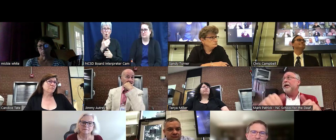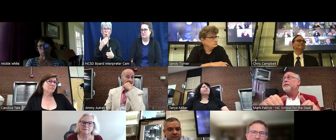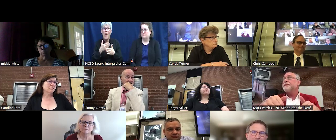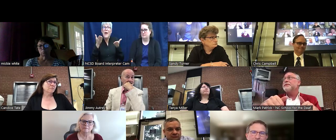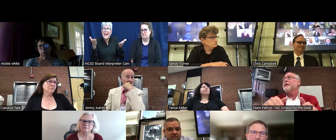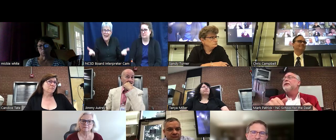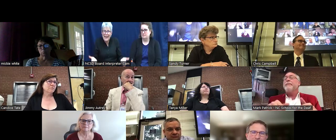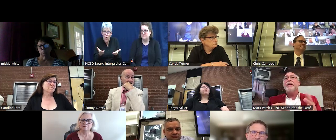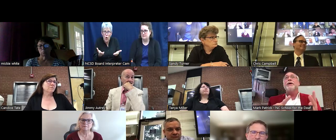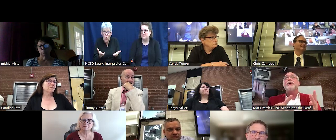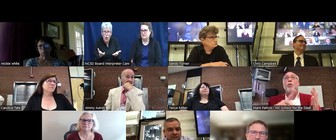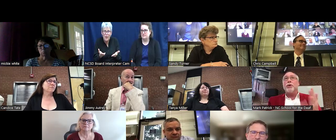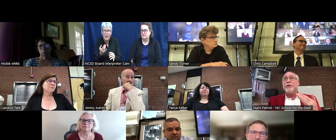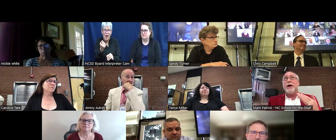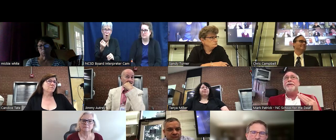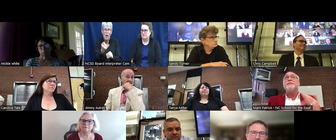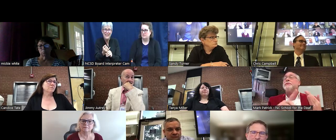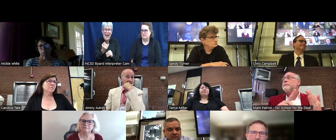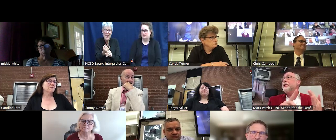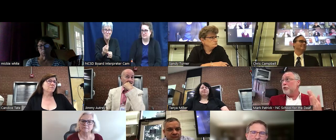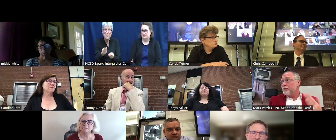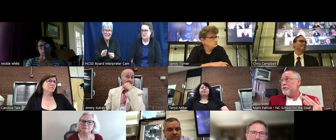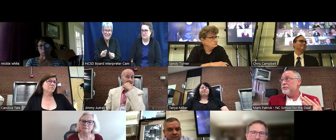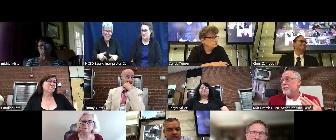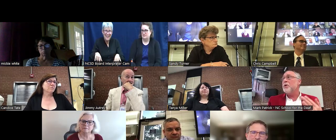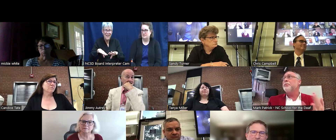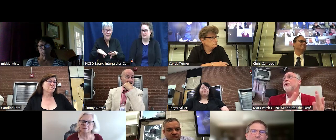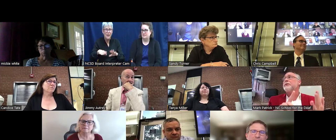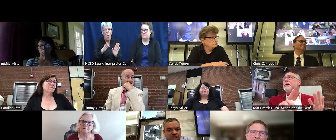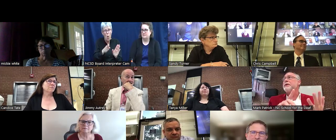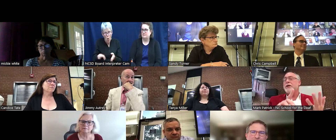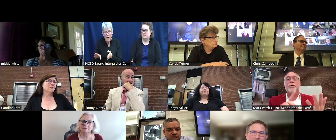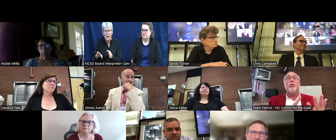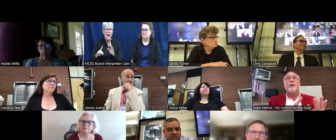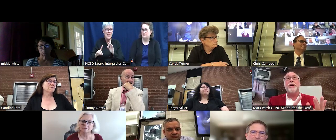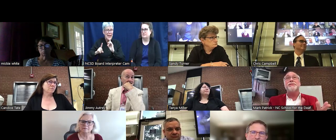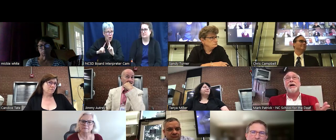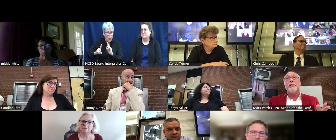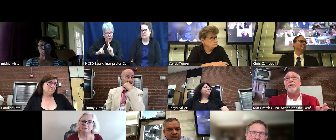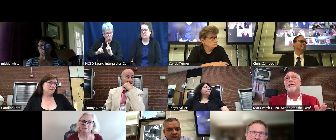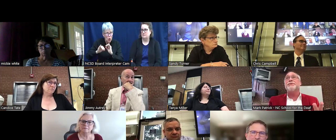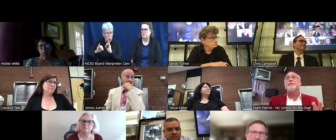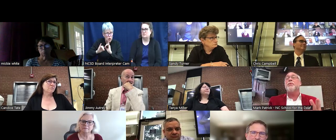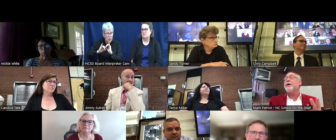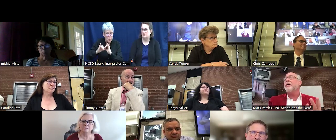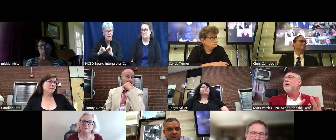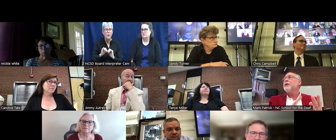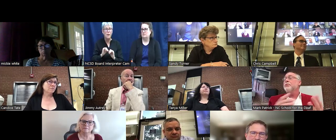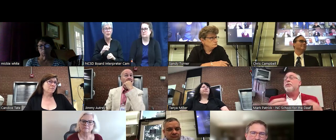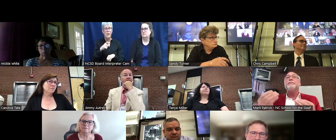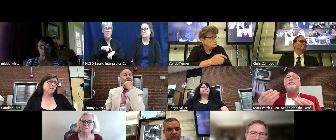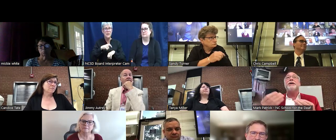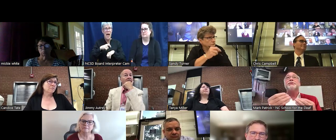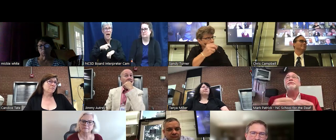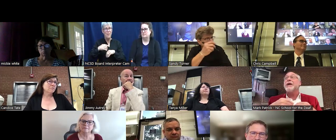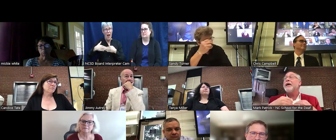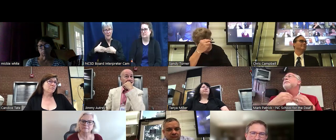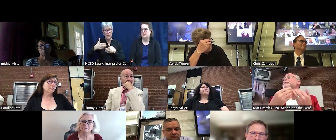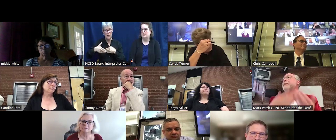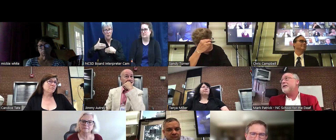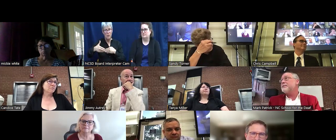on campus and organize interviews appropriately and organize timelines to where